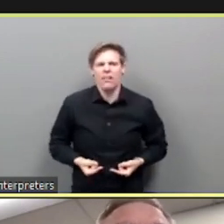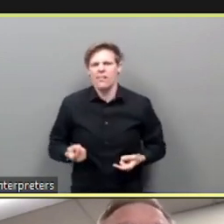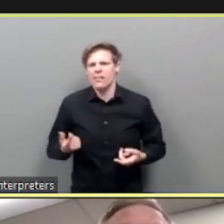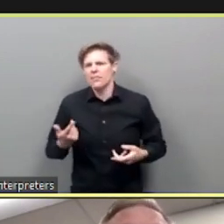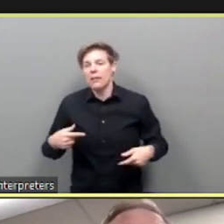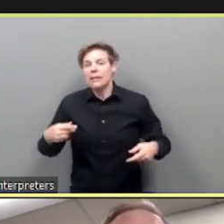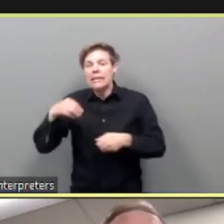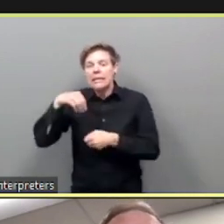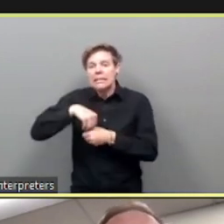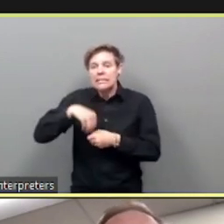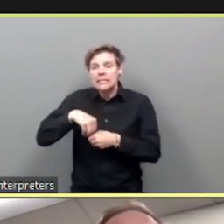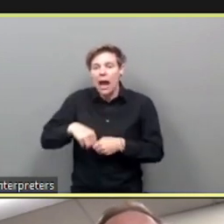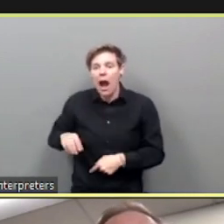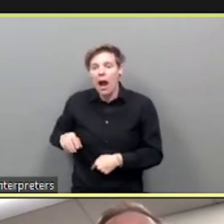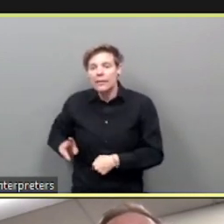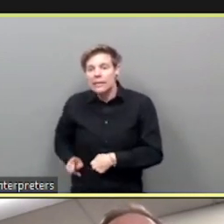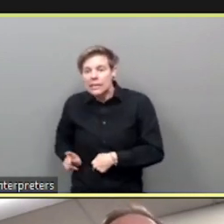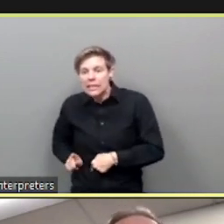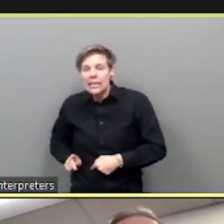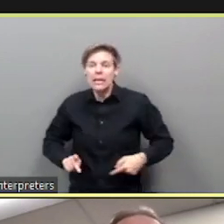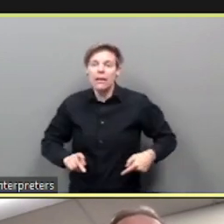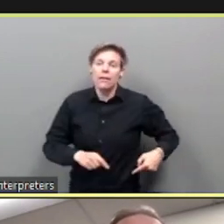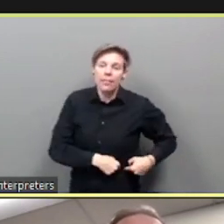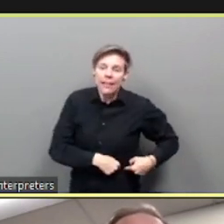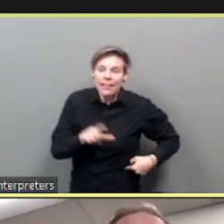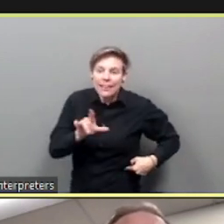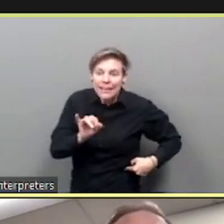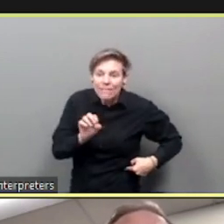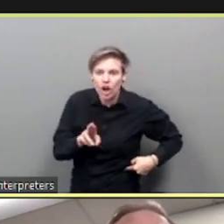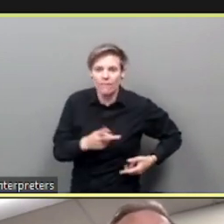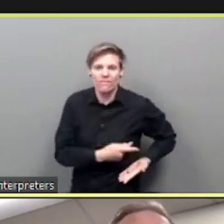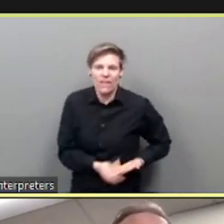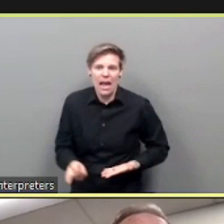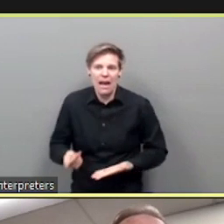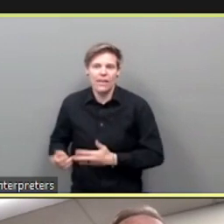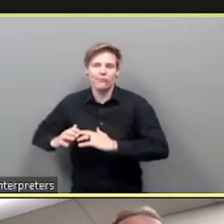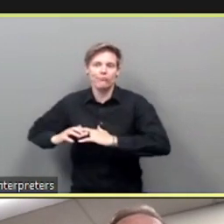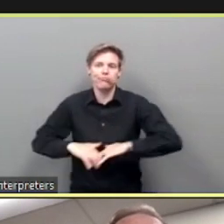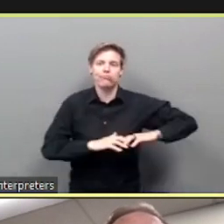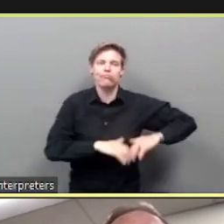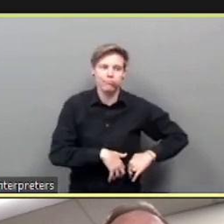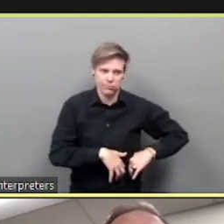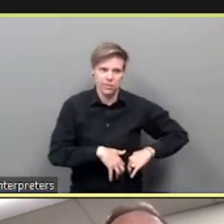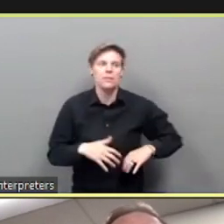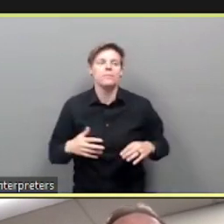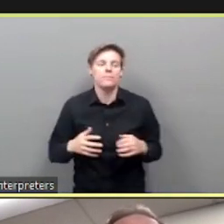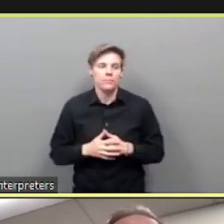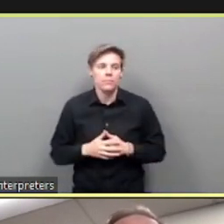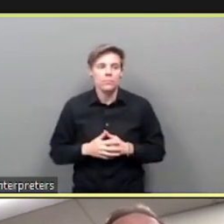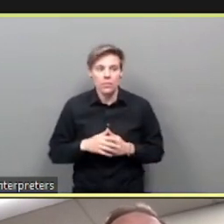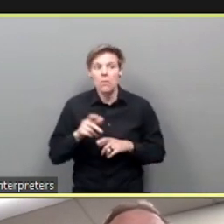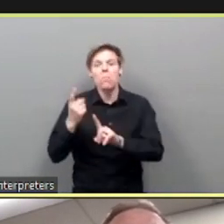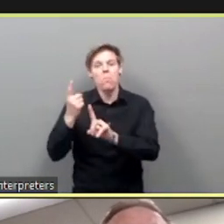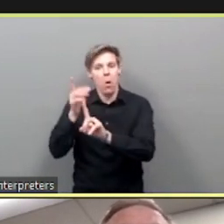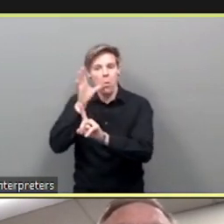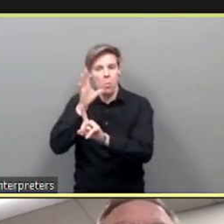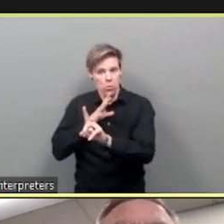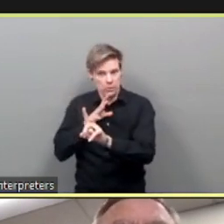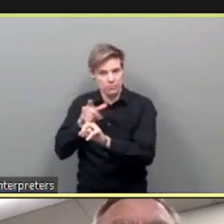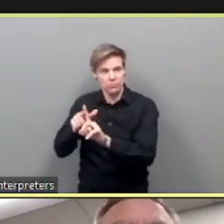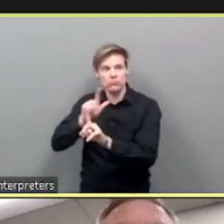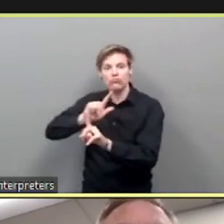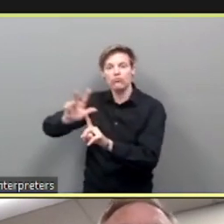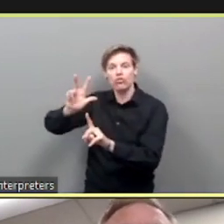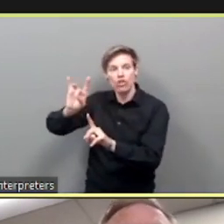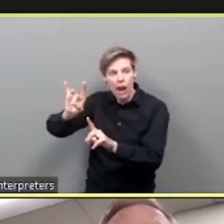we said, had 2 deaths in New Mexico. One was a 38-year-old woman and one was a 79-year-old man. In both